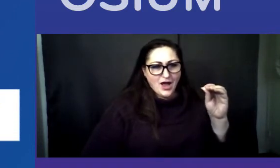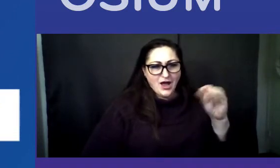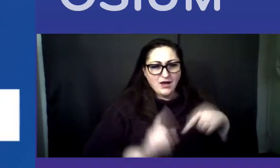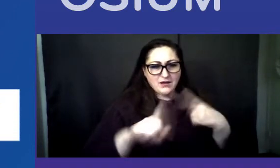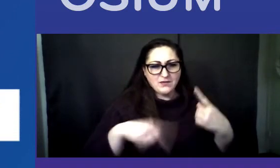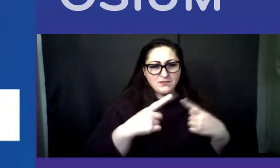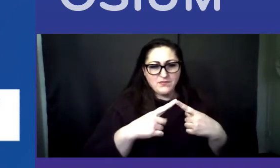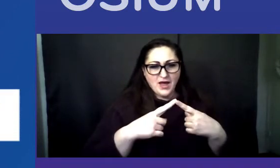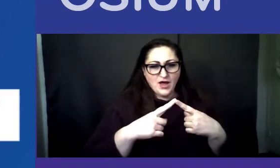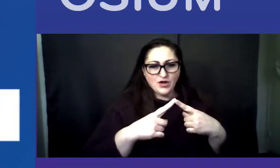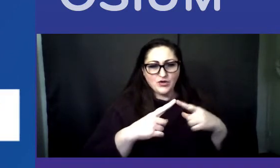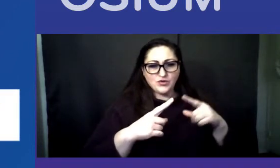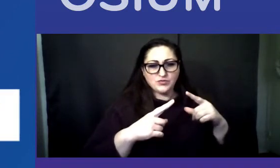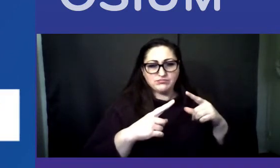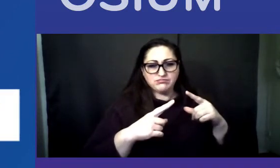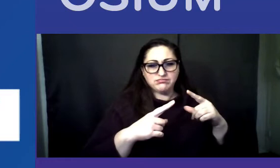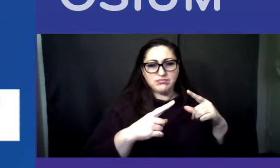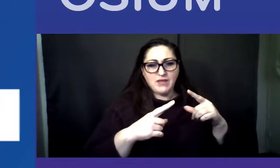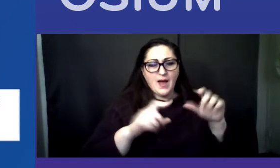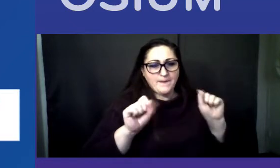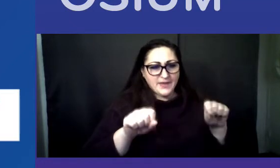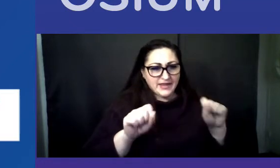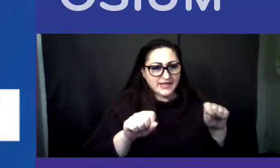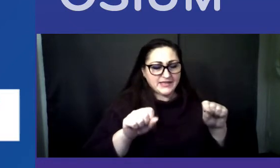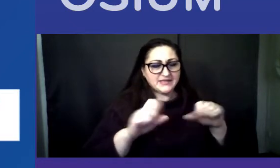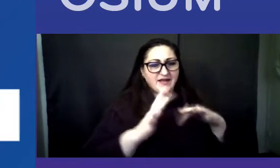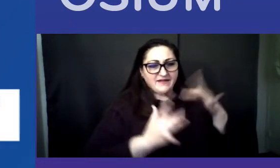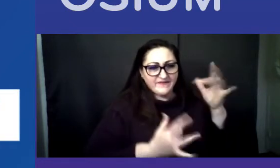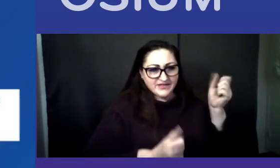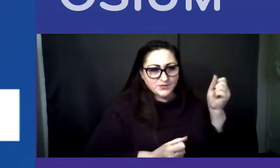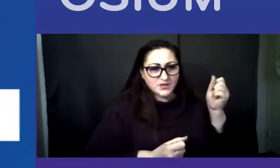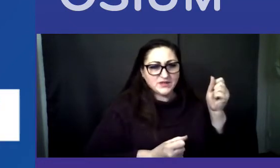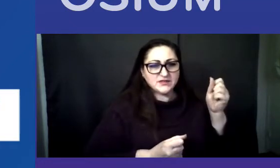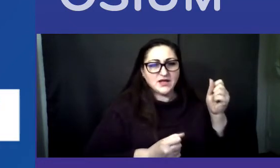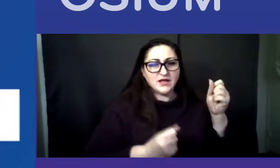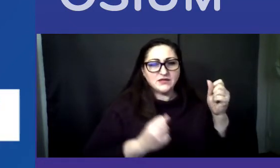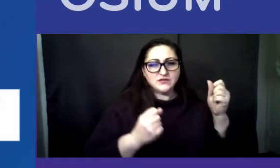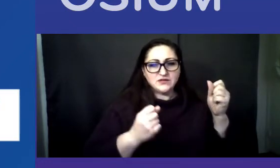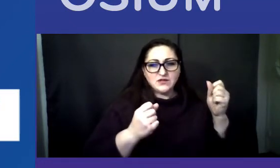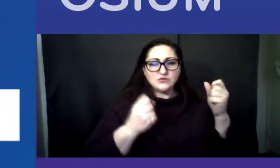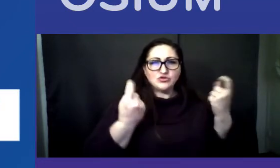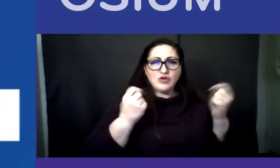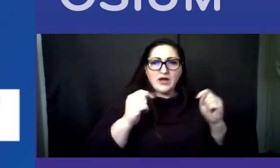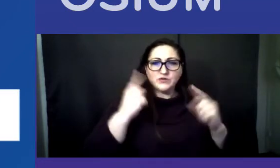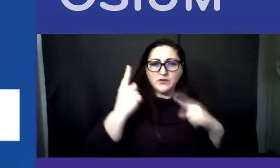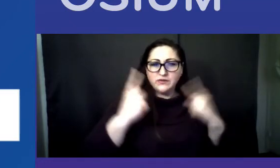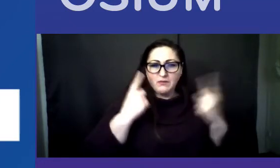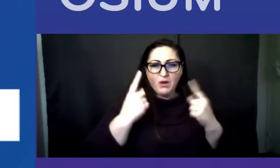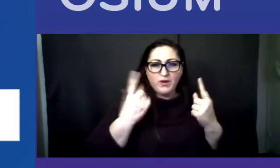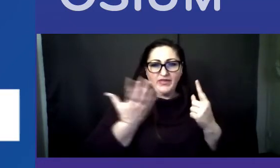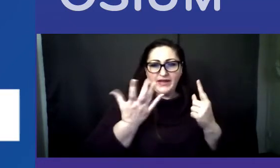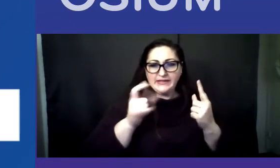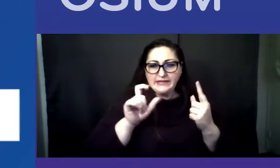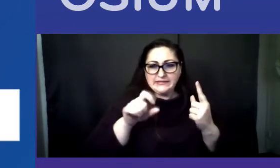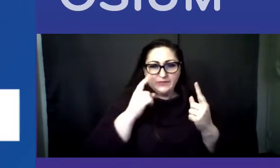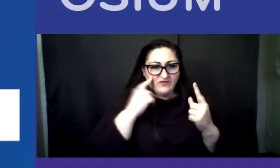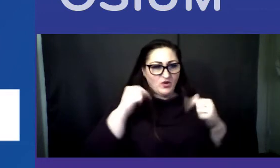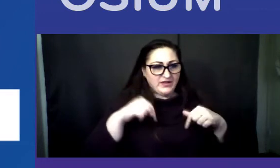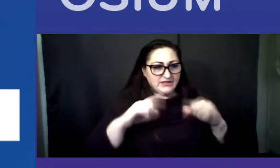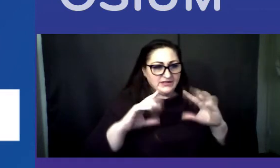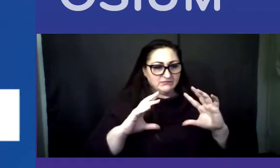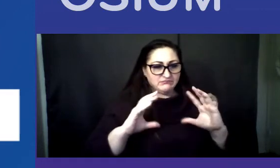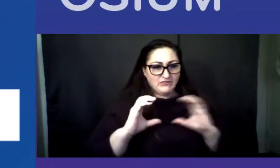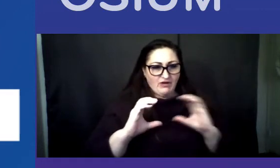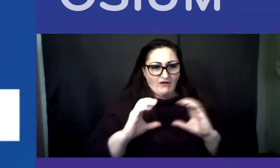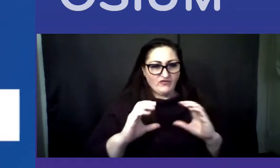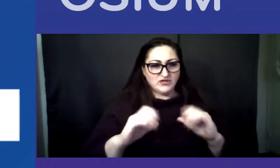got into the room, I would have an understanding of what that might need to be for this conversation. And where